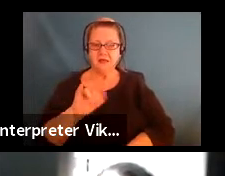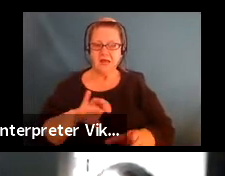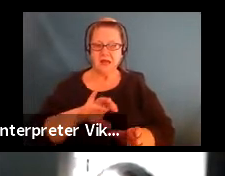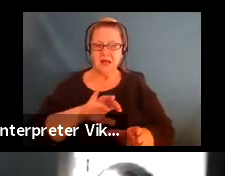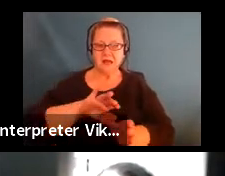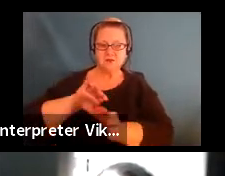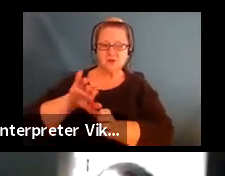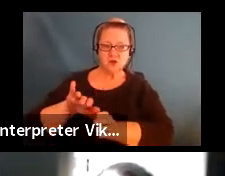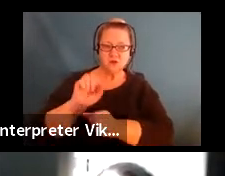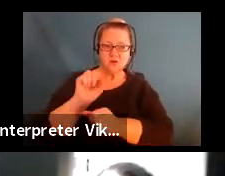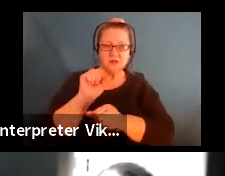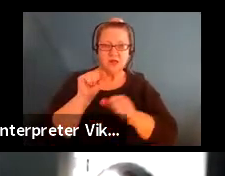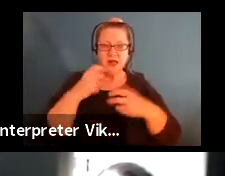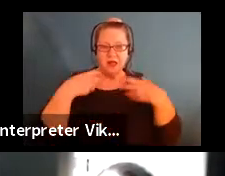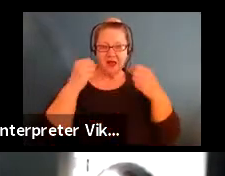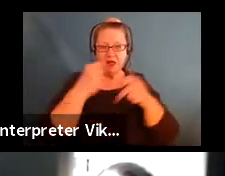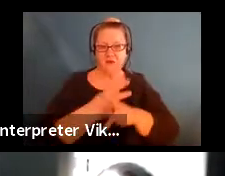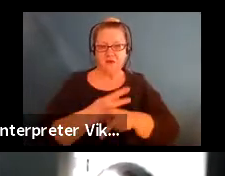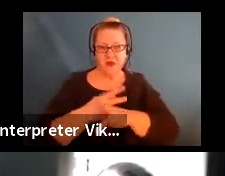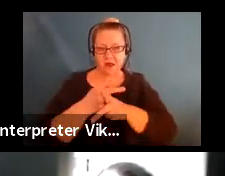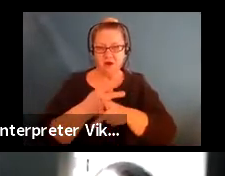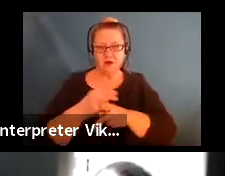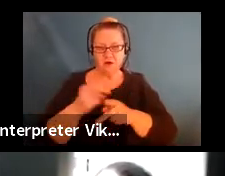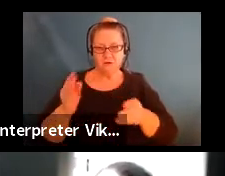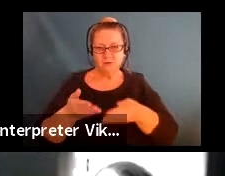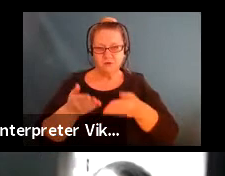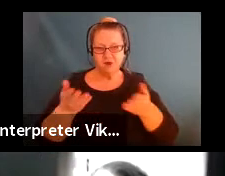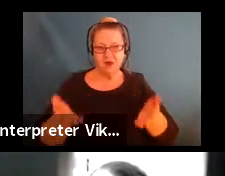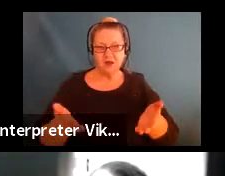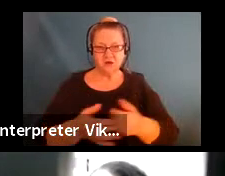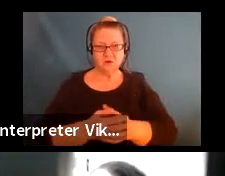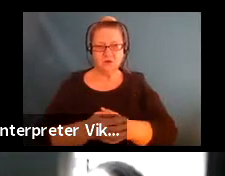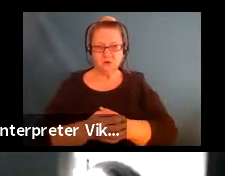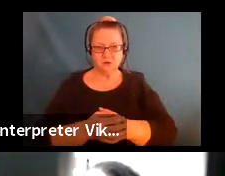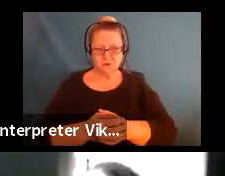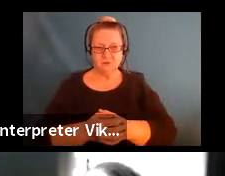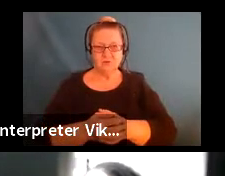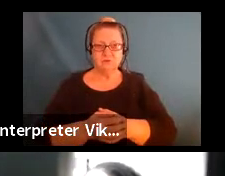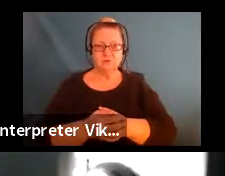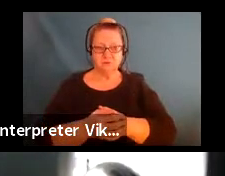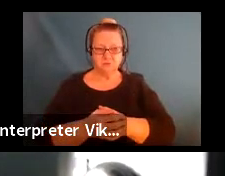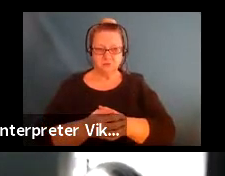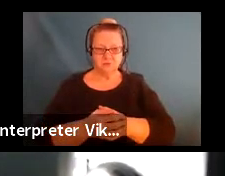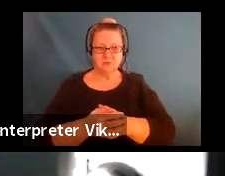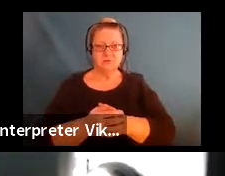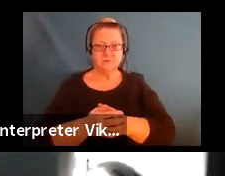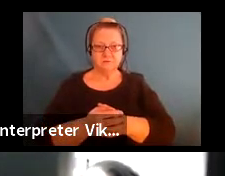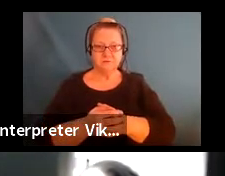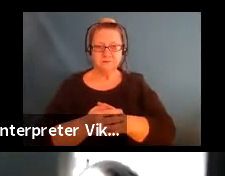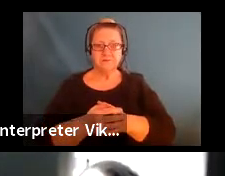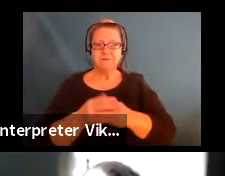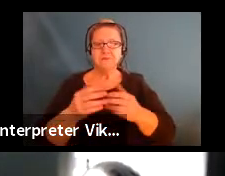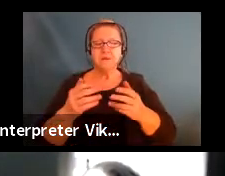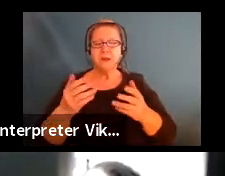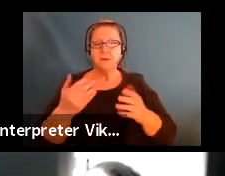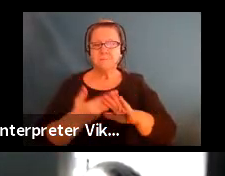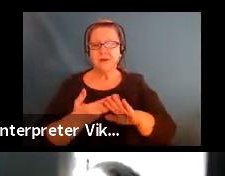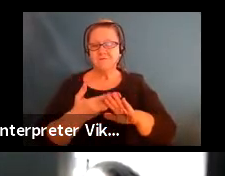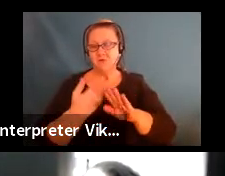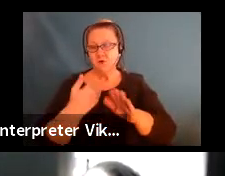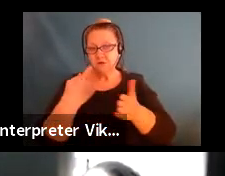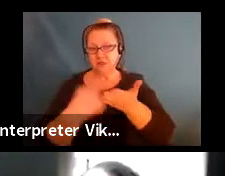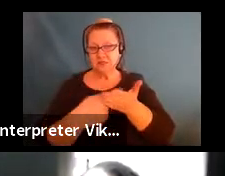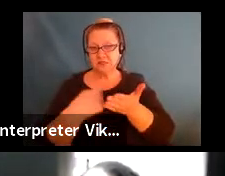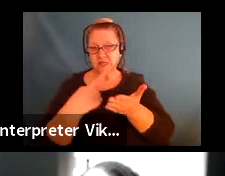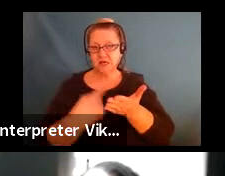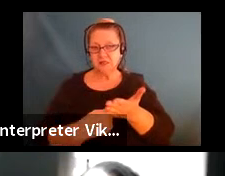So they're considered essential workers, but obviously they've already been spoken for. So before we get to discussion